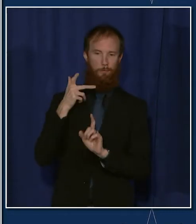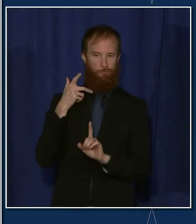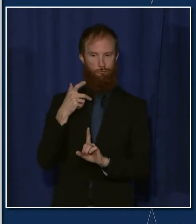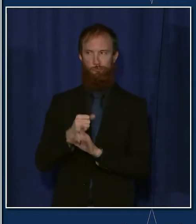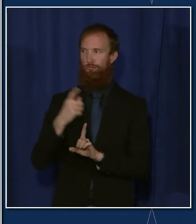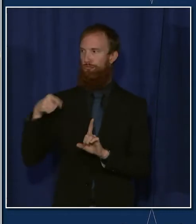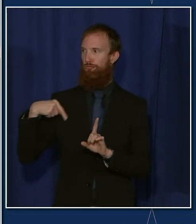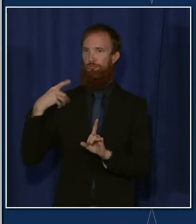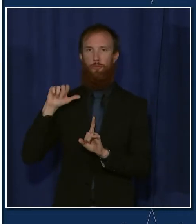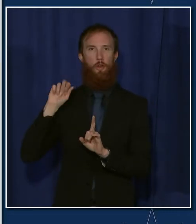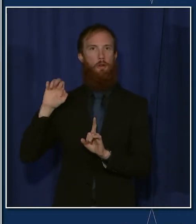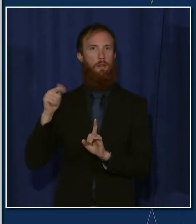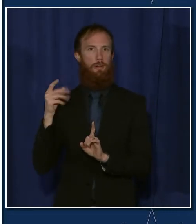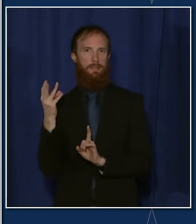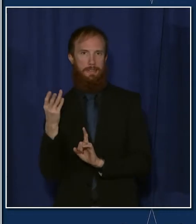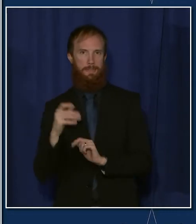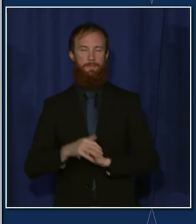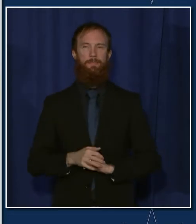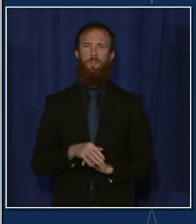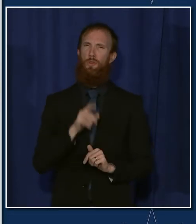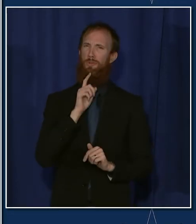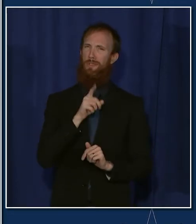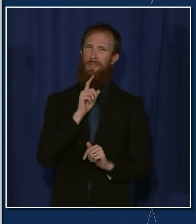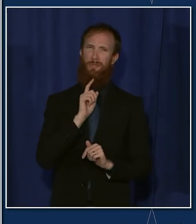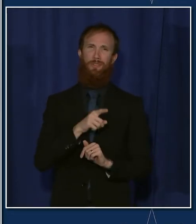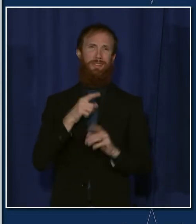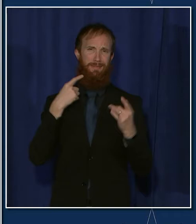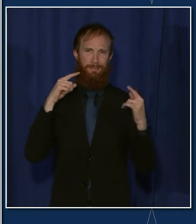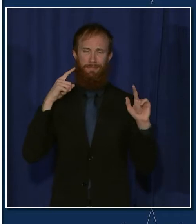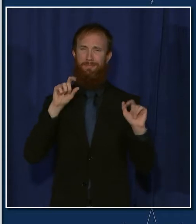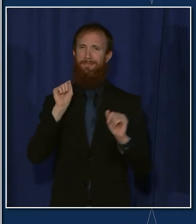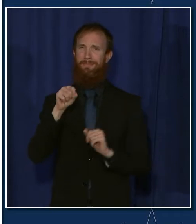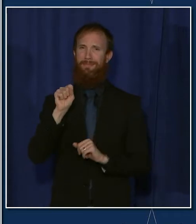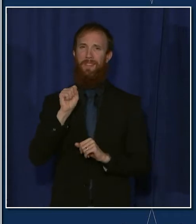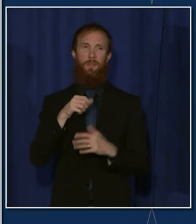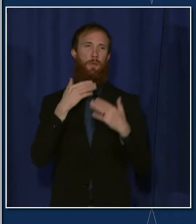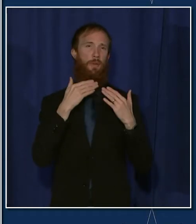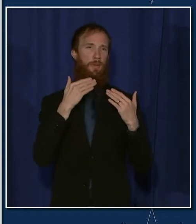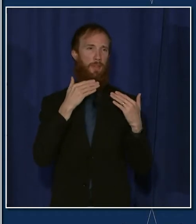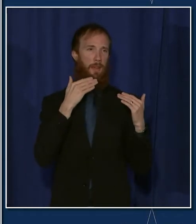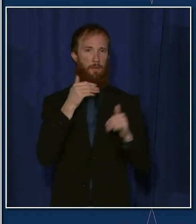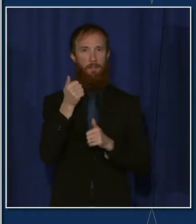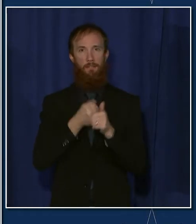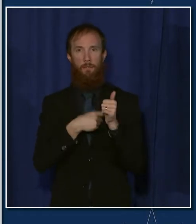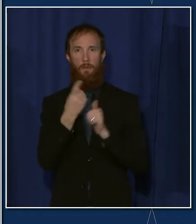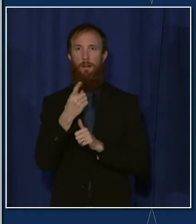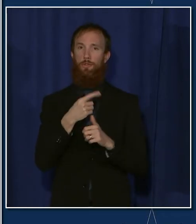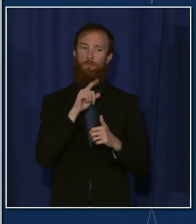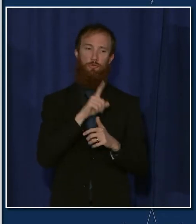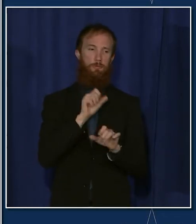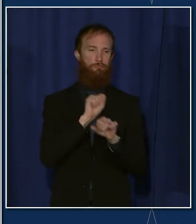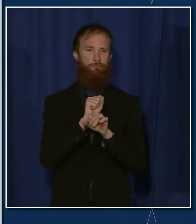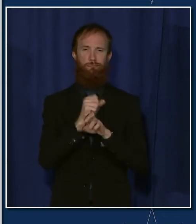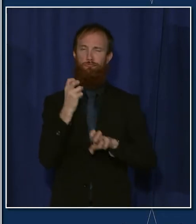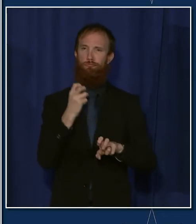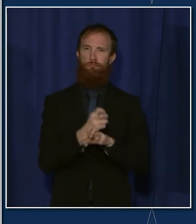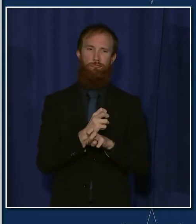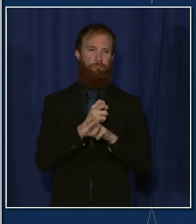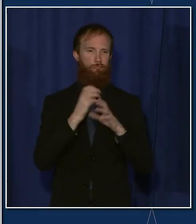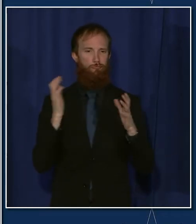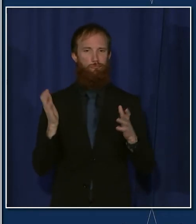6th. So really, really successful in terms of getting folks out. And thank you to everybody who made the effort